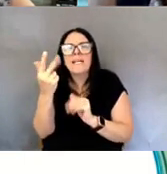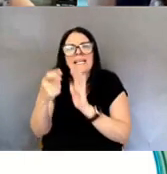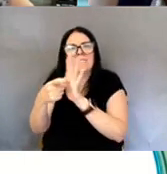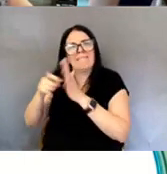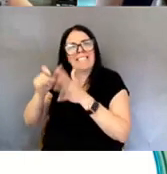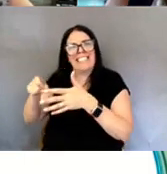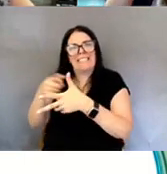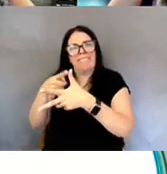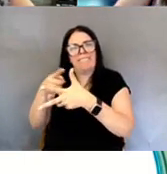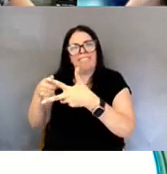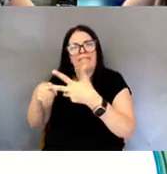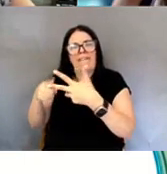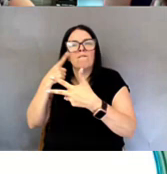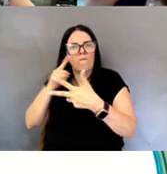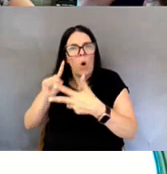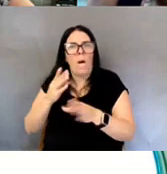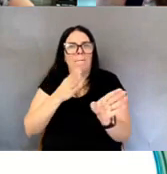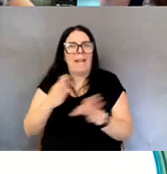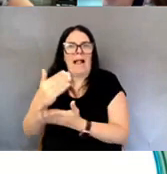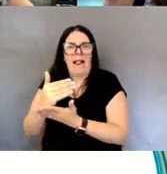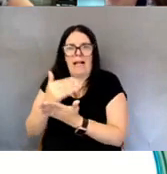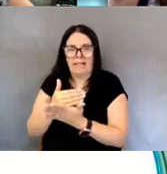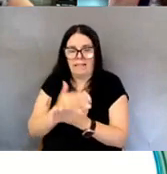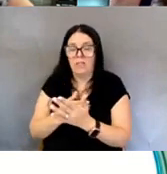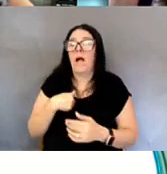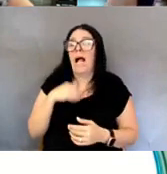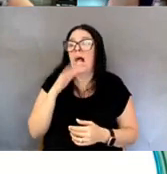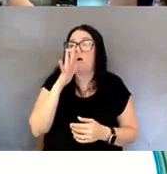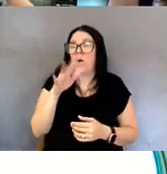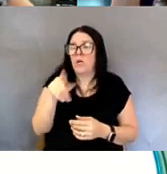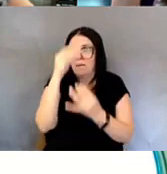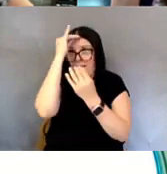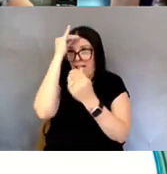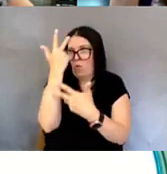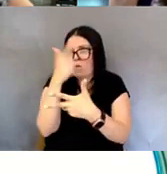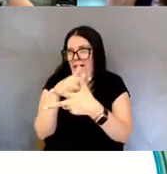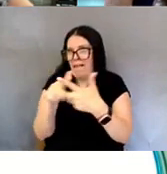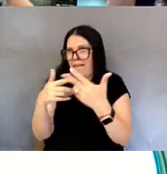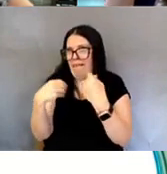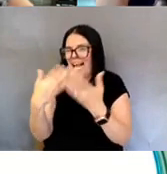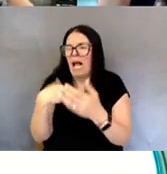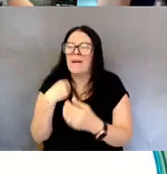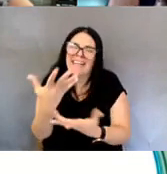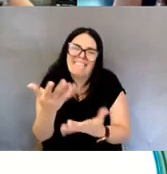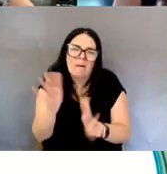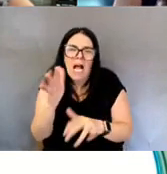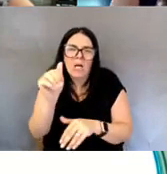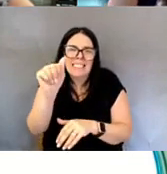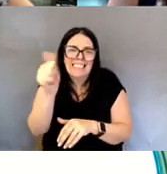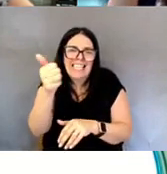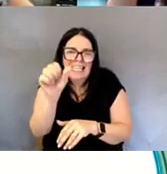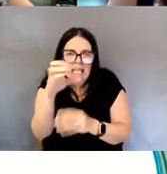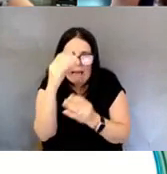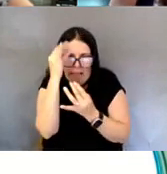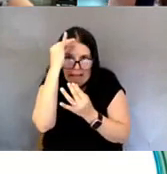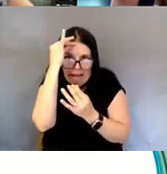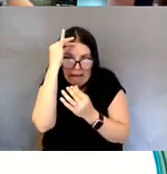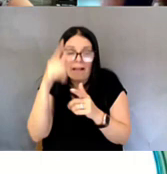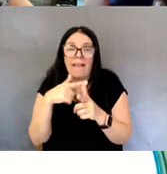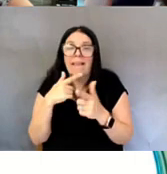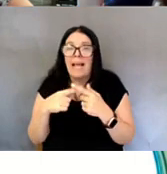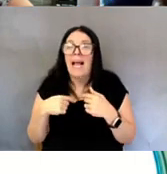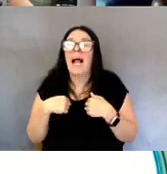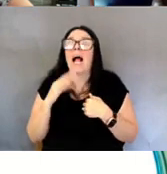think. And then on the count, I'm going to give you like about 10 seconds to think about it. And then on the count of